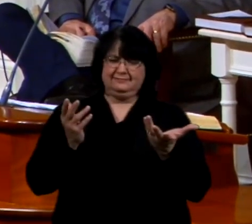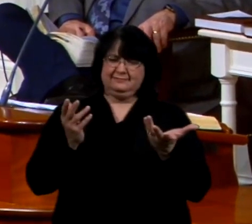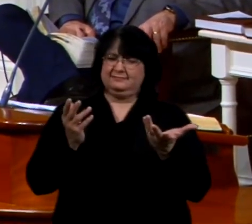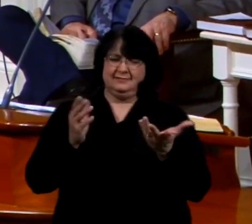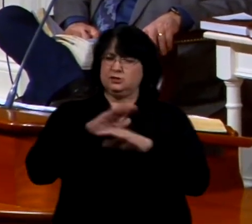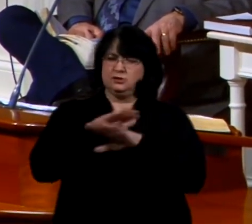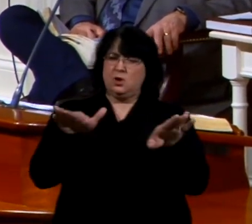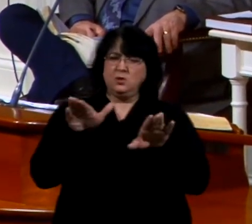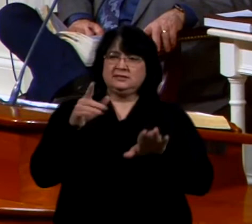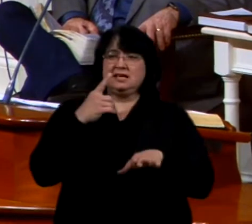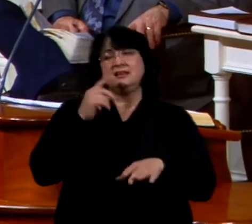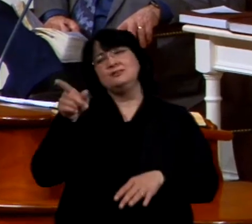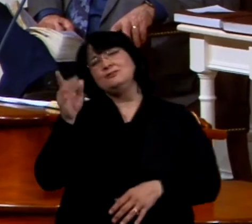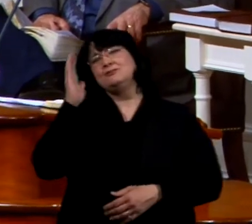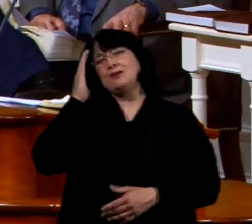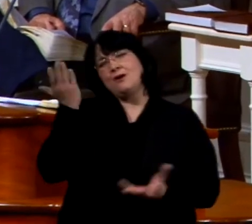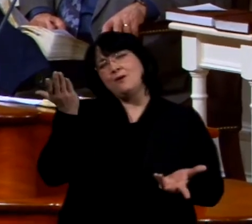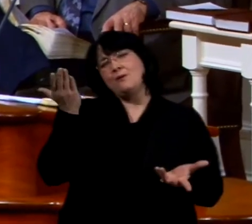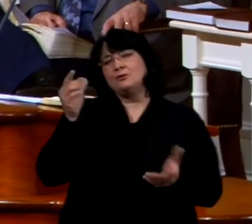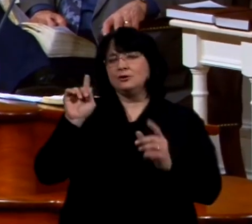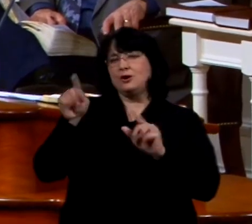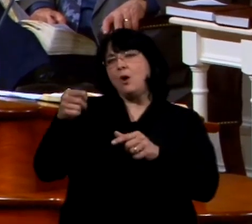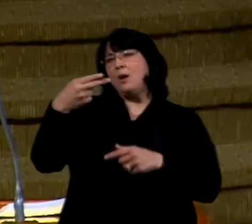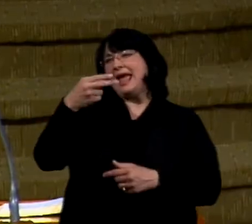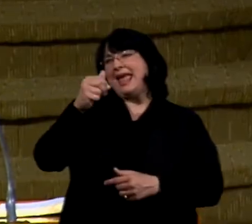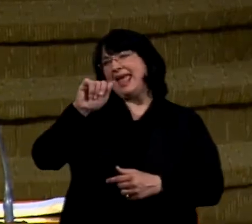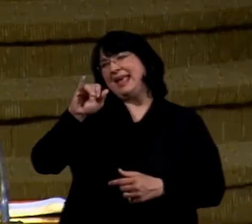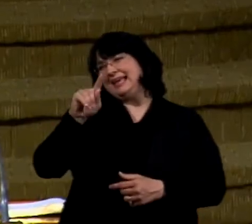Do not say, well, you know, you'll go to Hades.